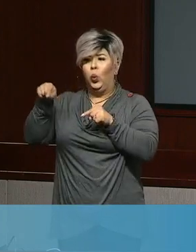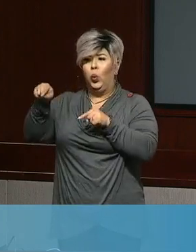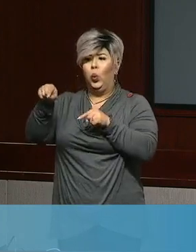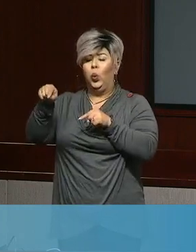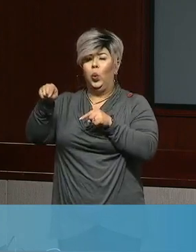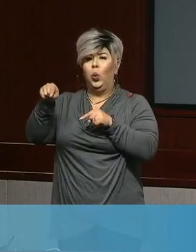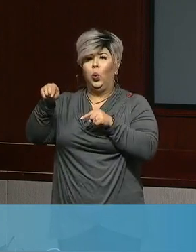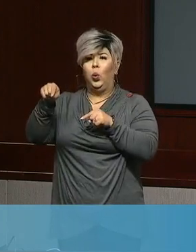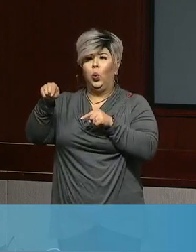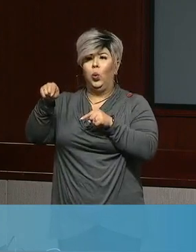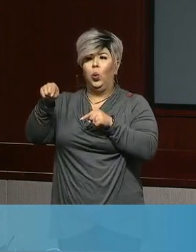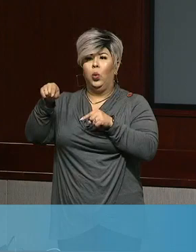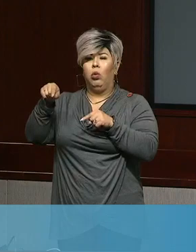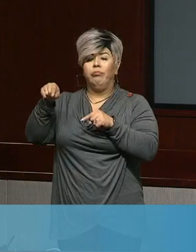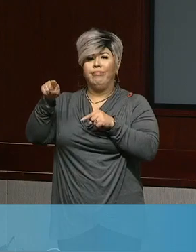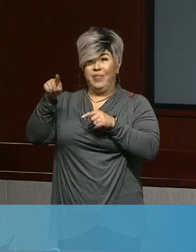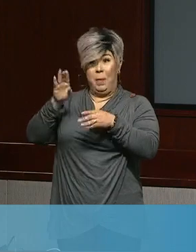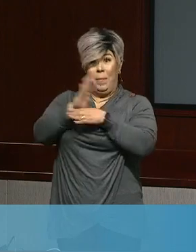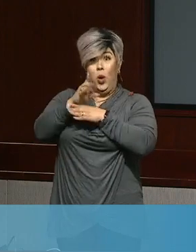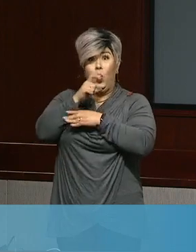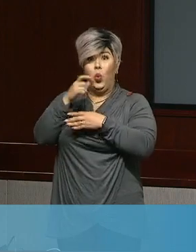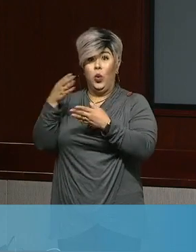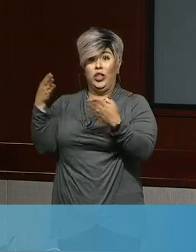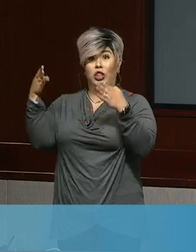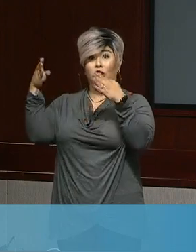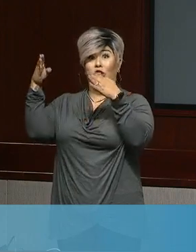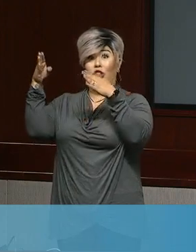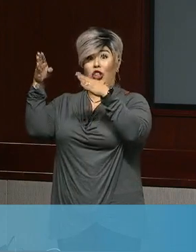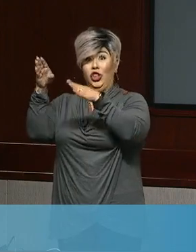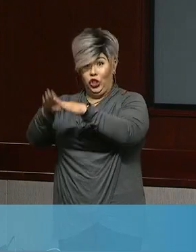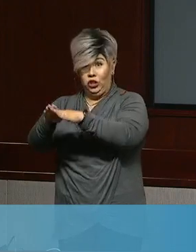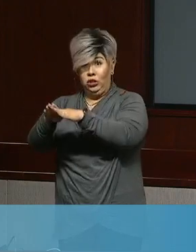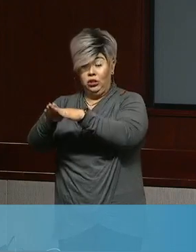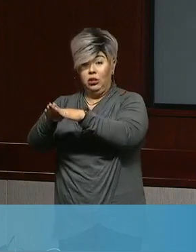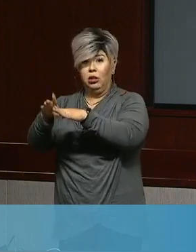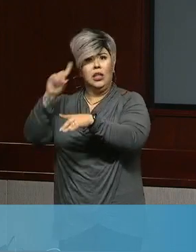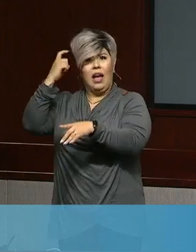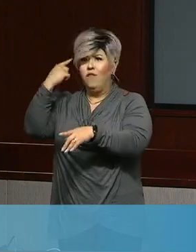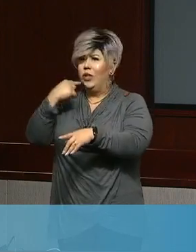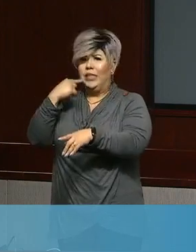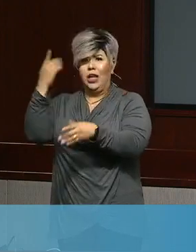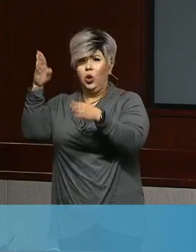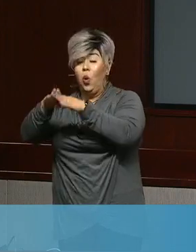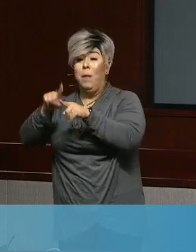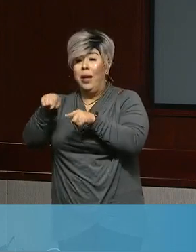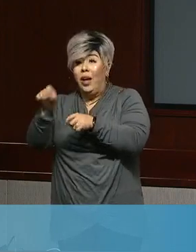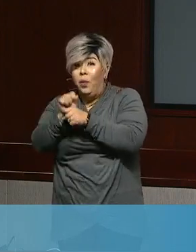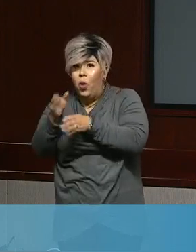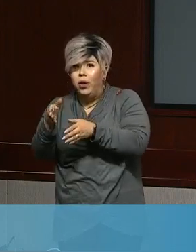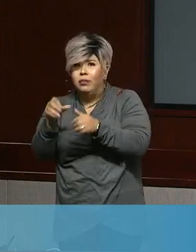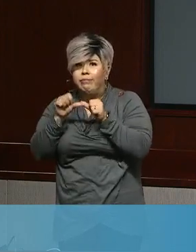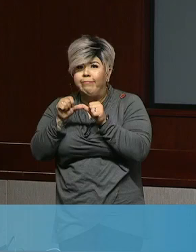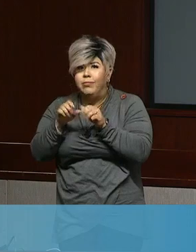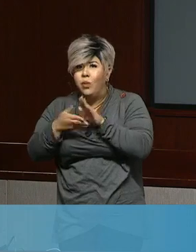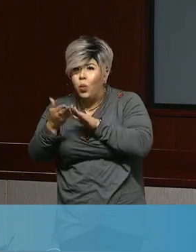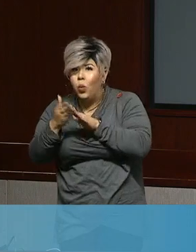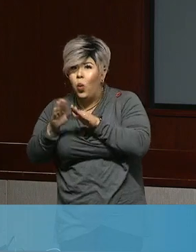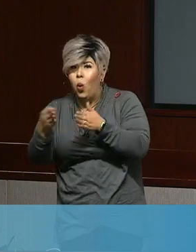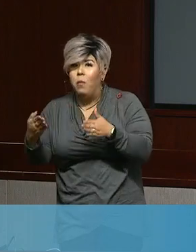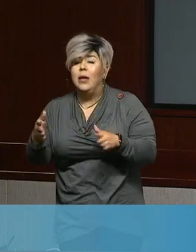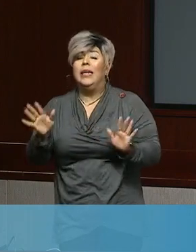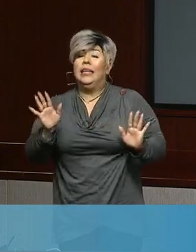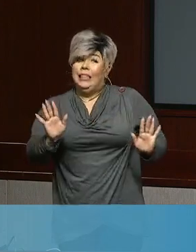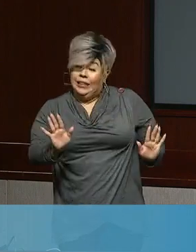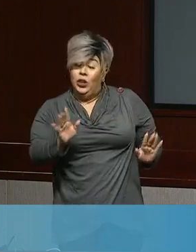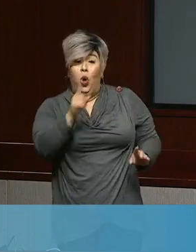down under the governor's orders, but are refusing to do so. Now, I appreciate that you guys have always taken the